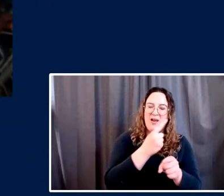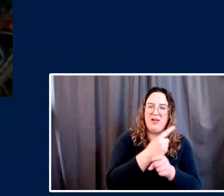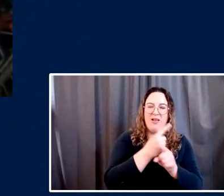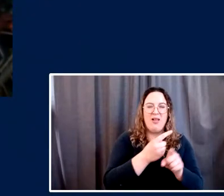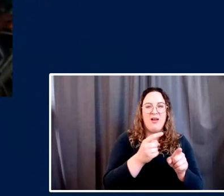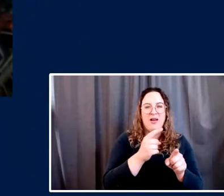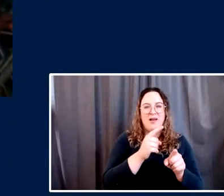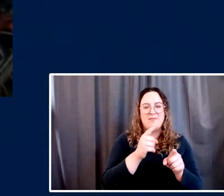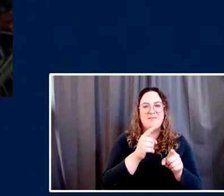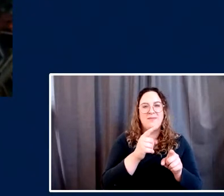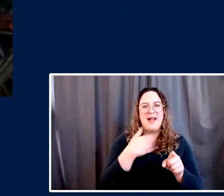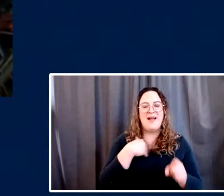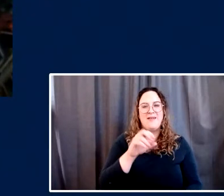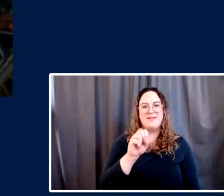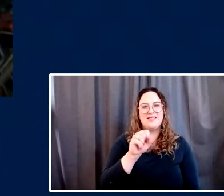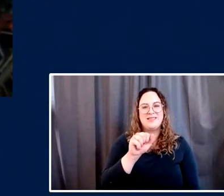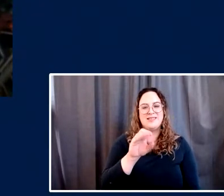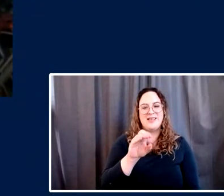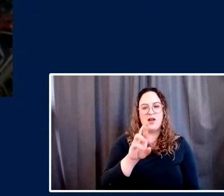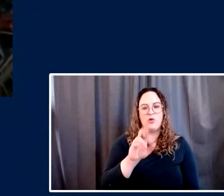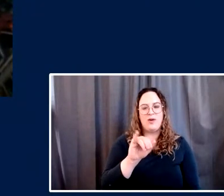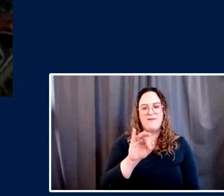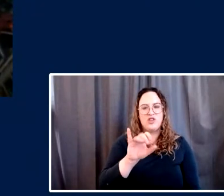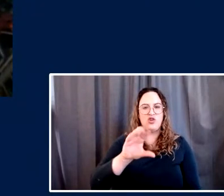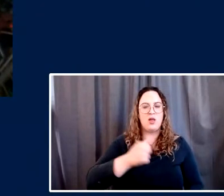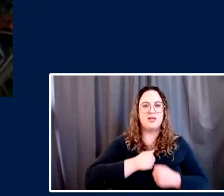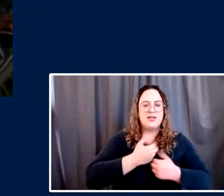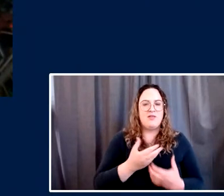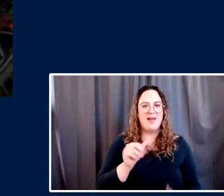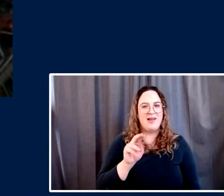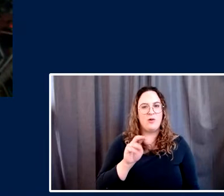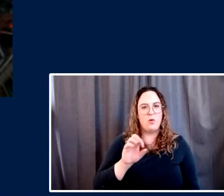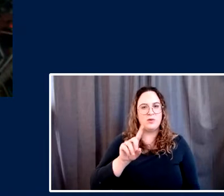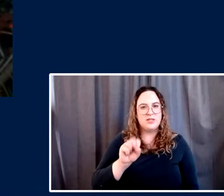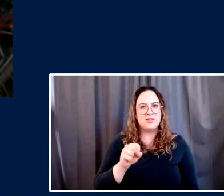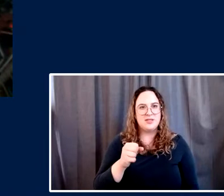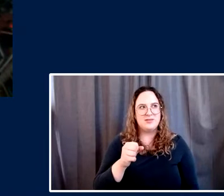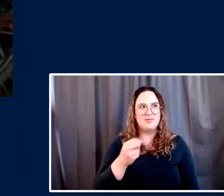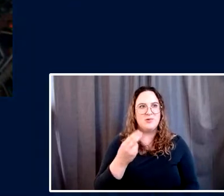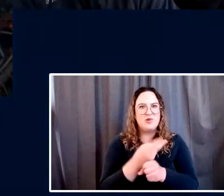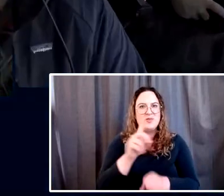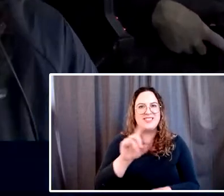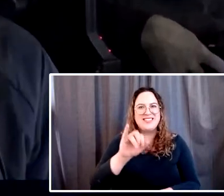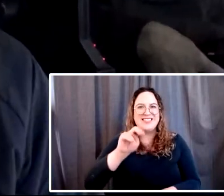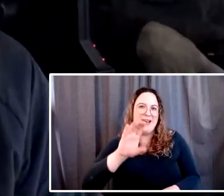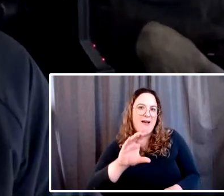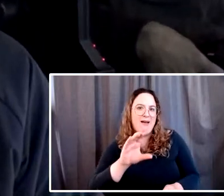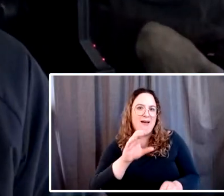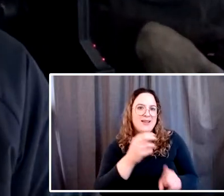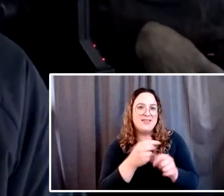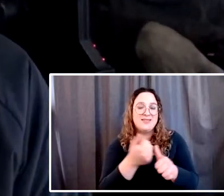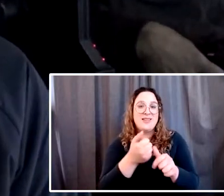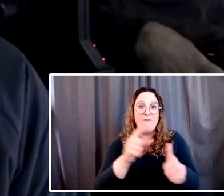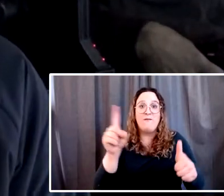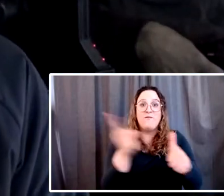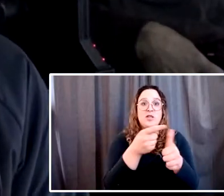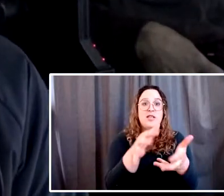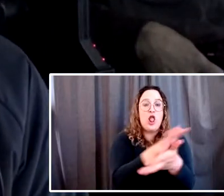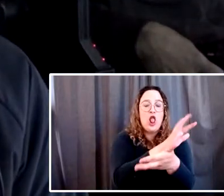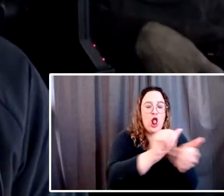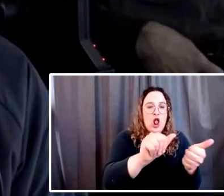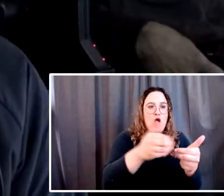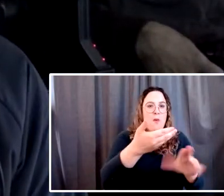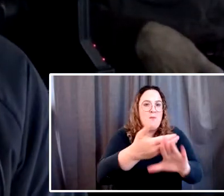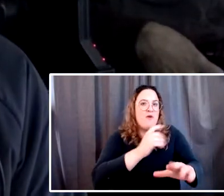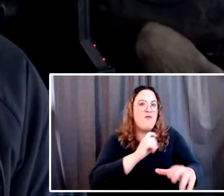those corrode and go away instead of the parent metal, like the aluminums and the